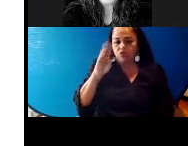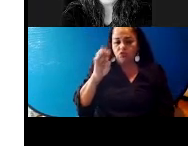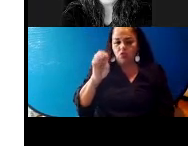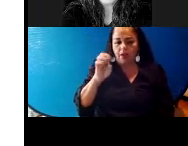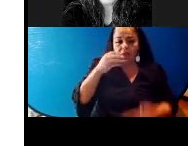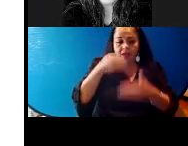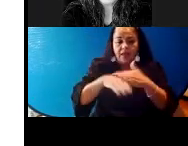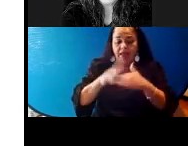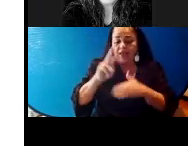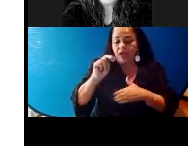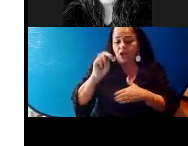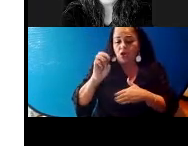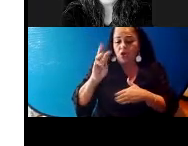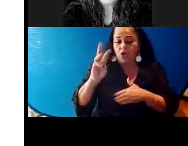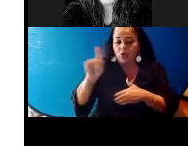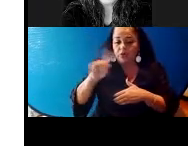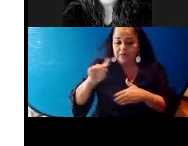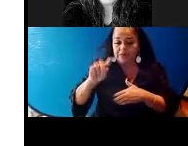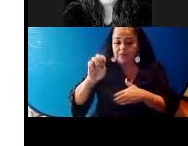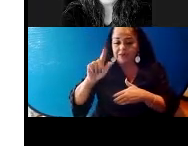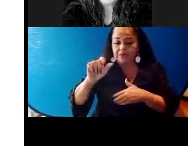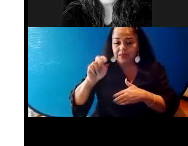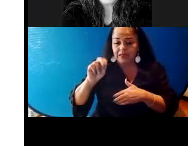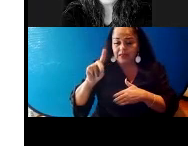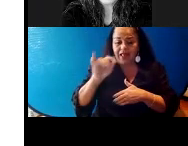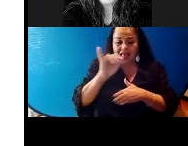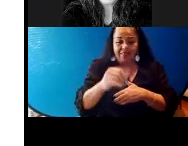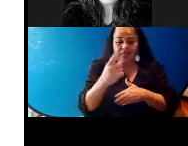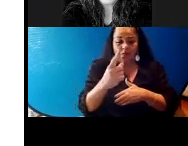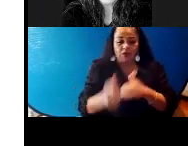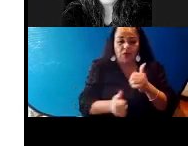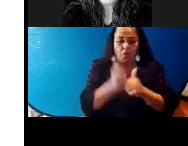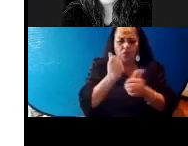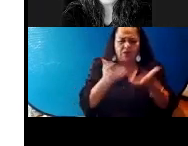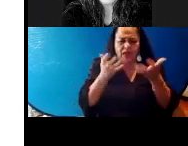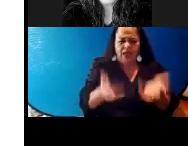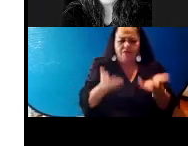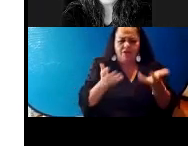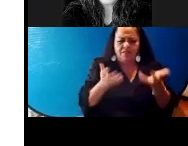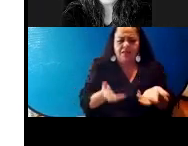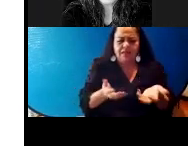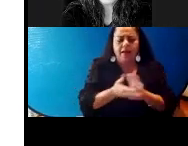New Zealand, the Maori tribe is the one that is most heavily